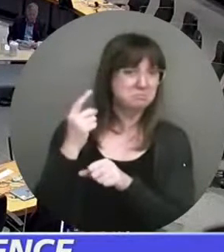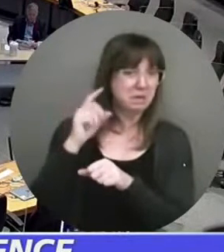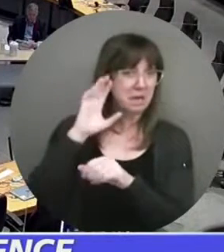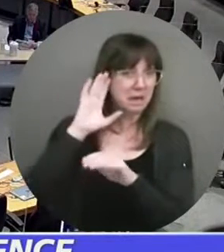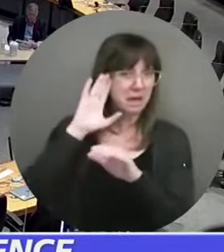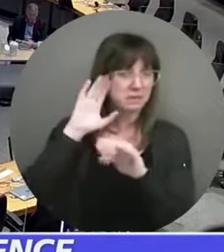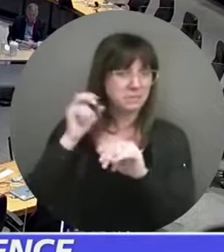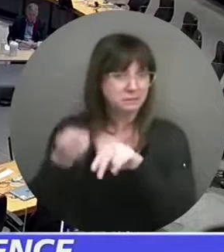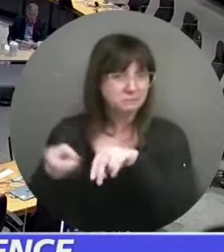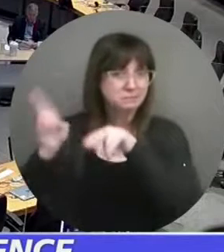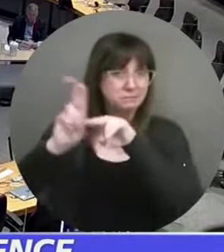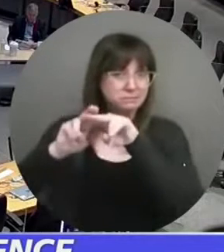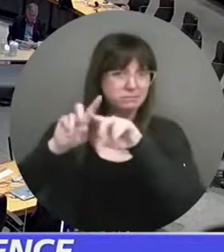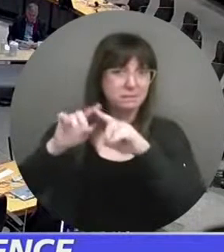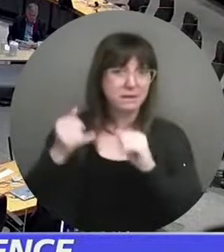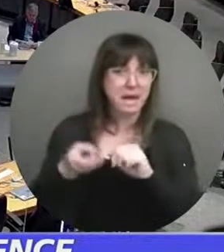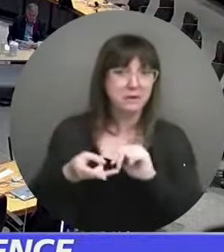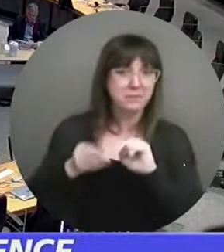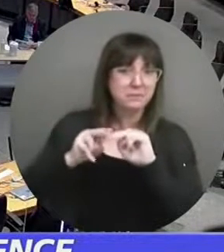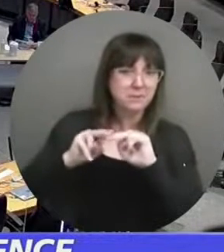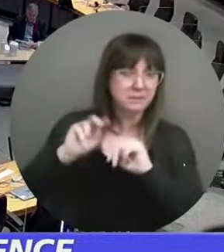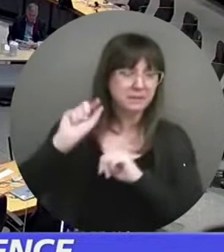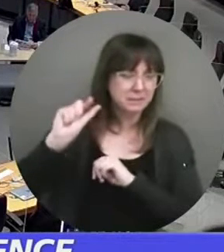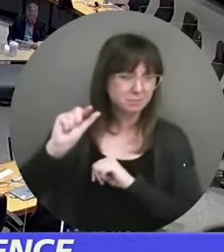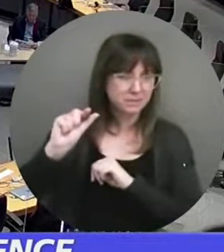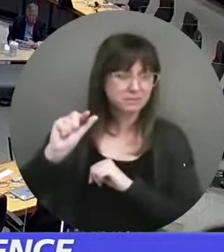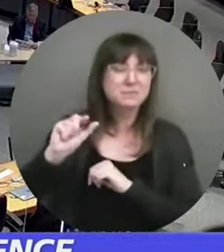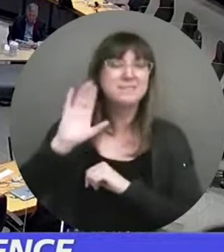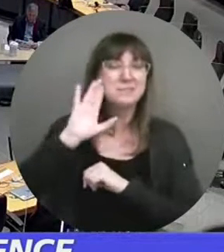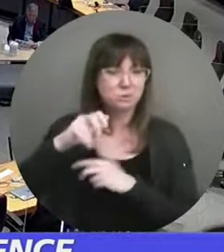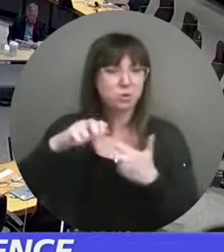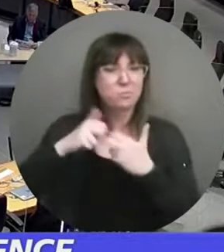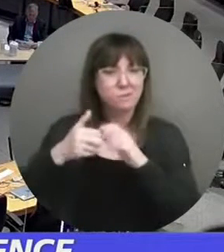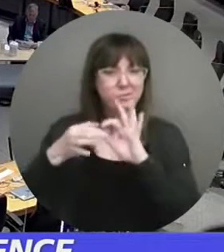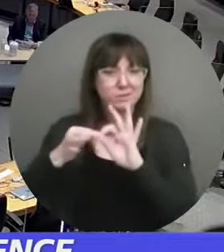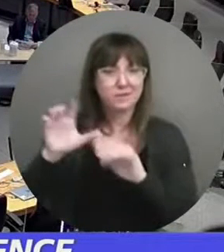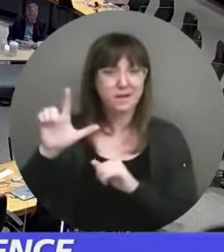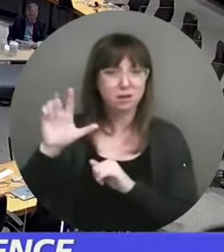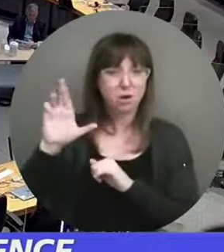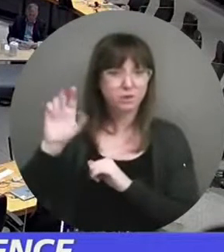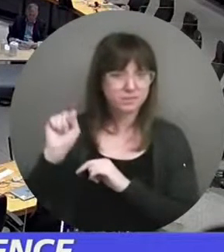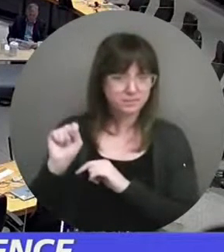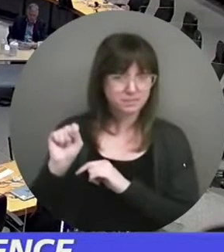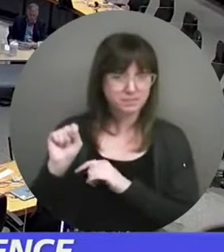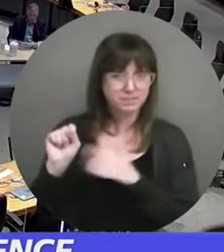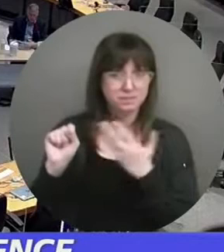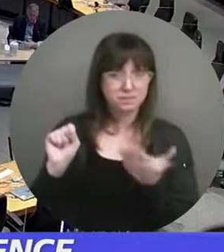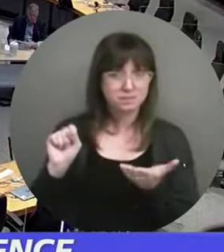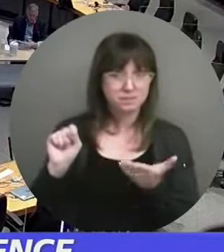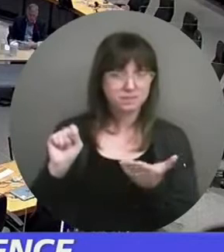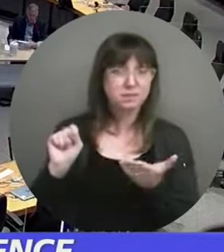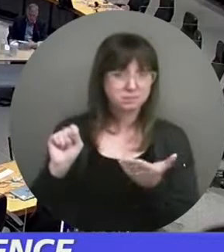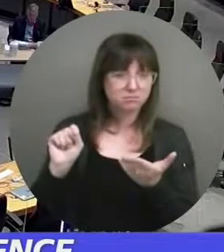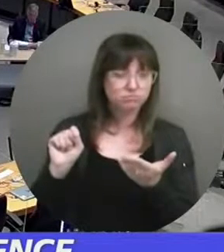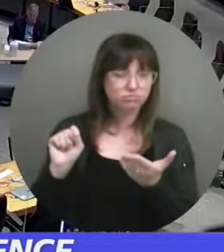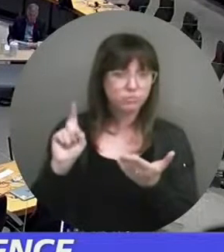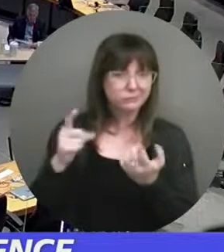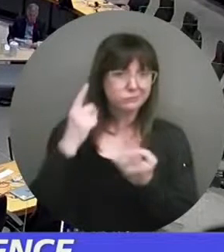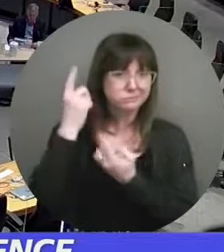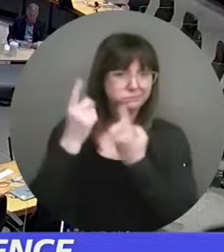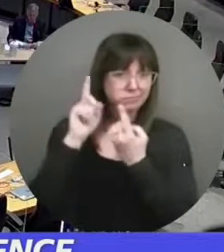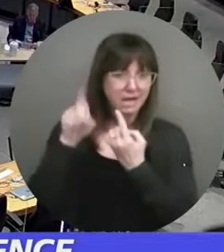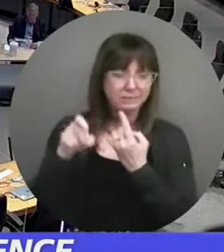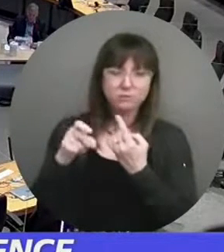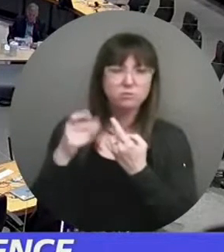And then, of course, there have been lots of issues with the LRT as well. You have to take those into account. So why are you